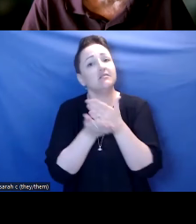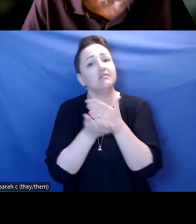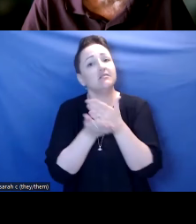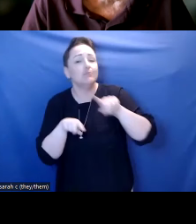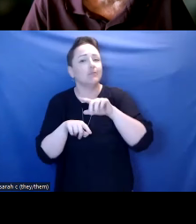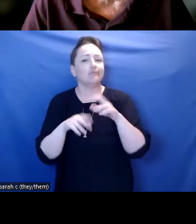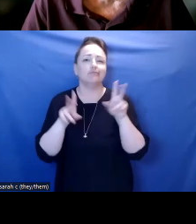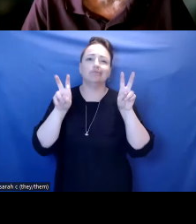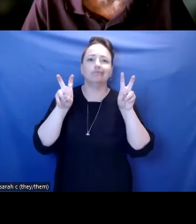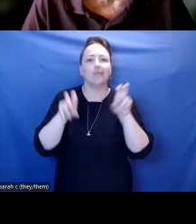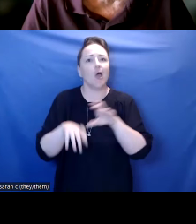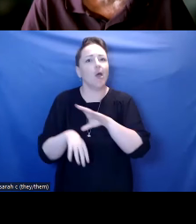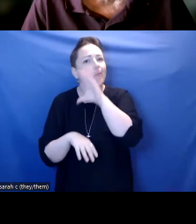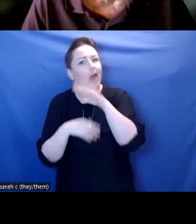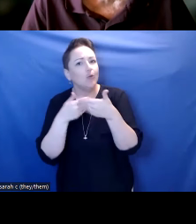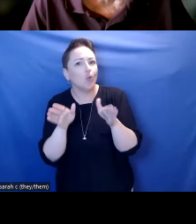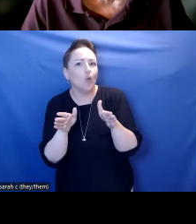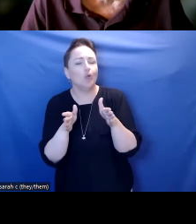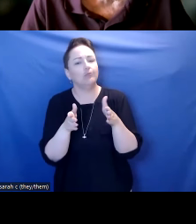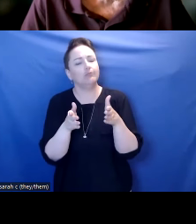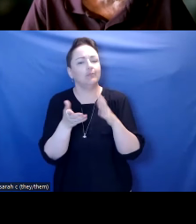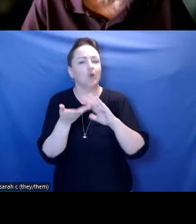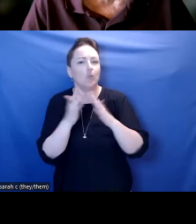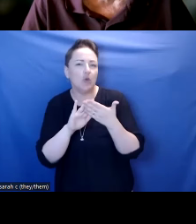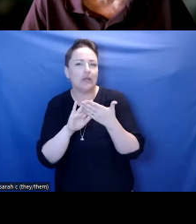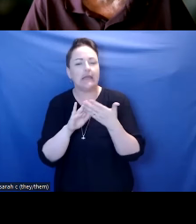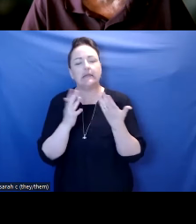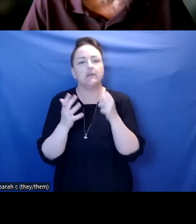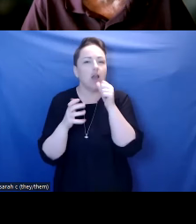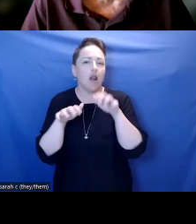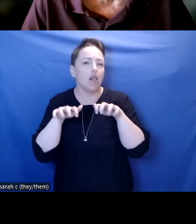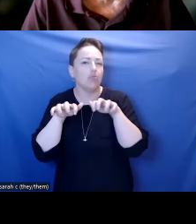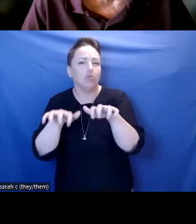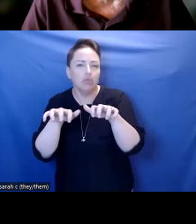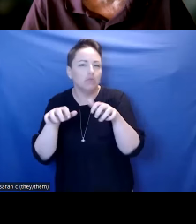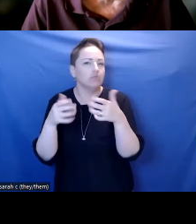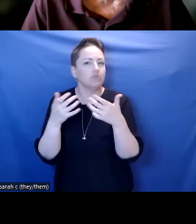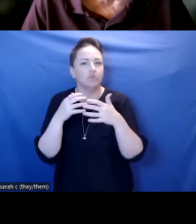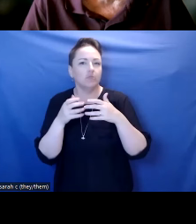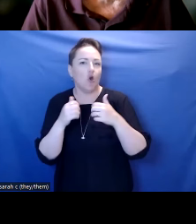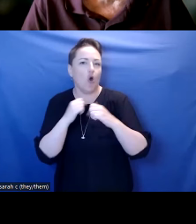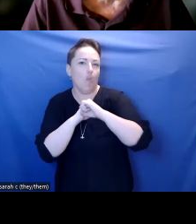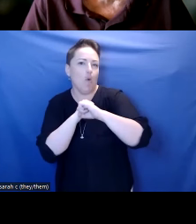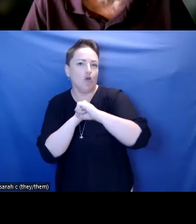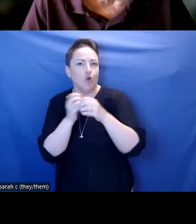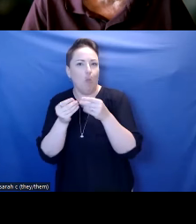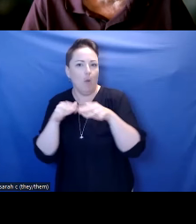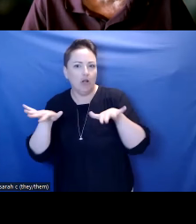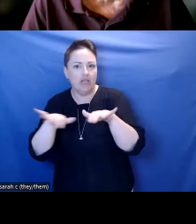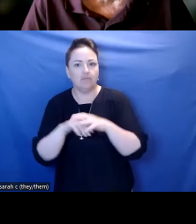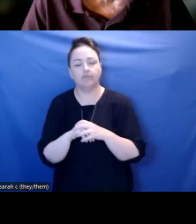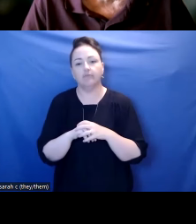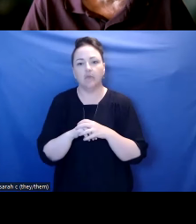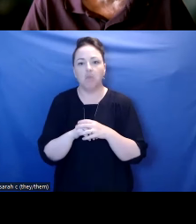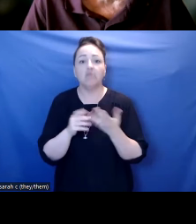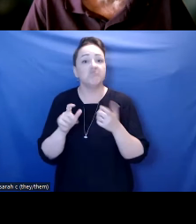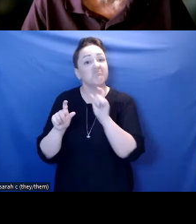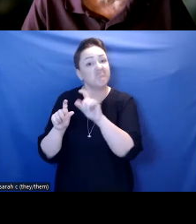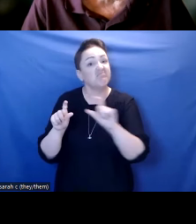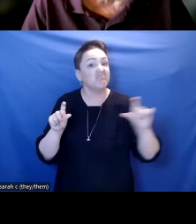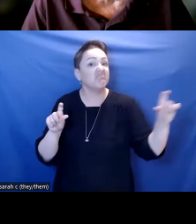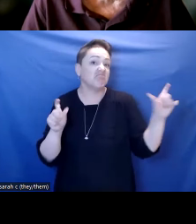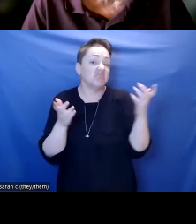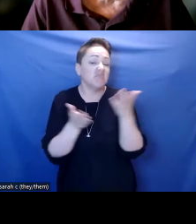much commercial property. But still, there's something everywhere, even up on the Palos Verdes Peninsula. Okay, Jonathan, next